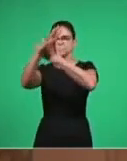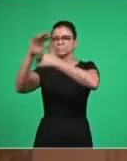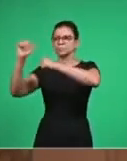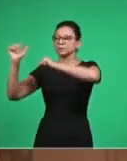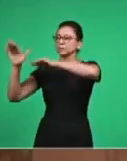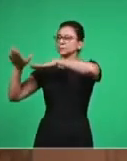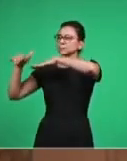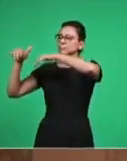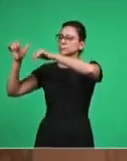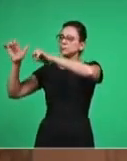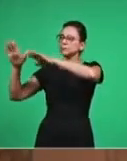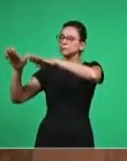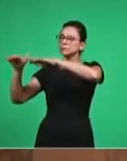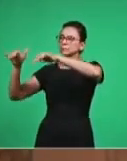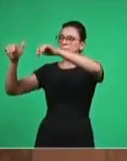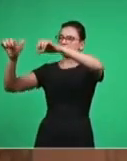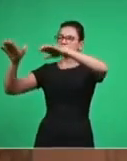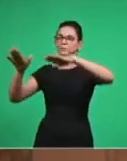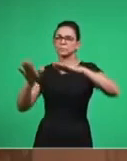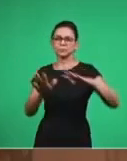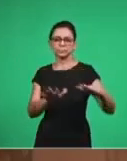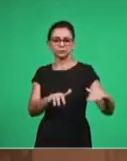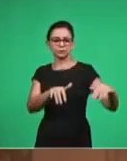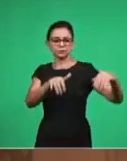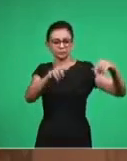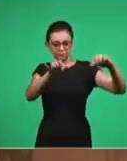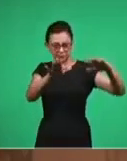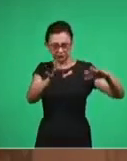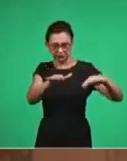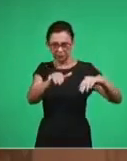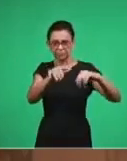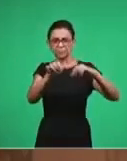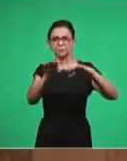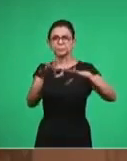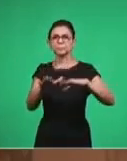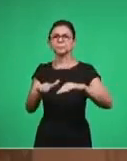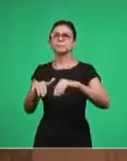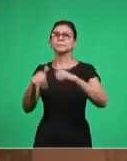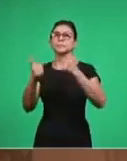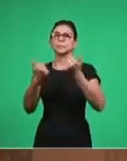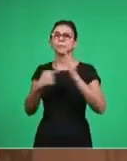Christ through the Holy Spirit, separated from the things of this world.